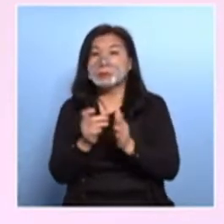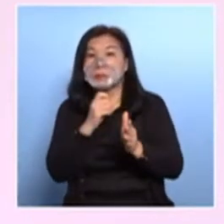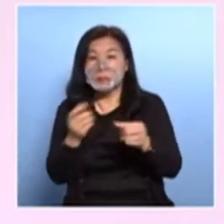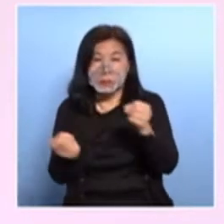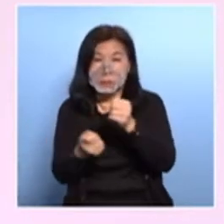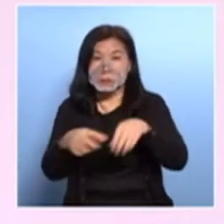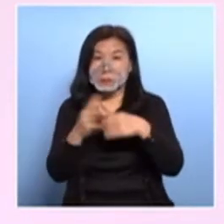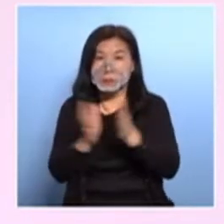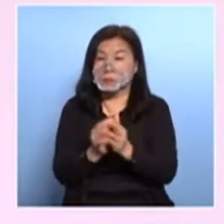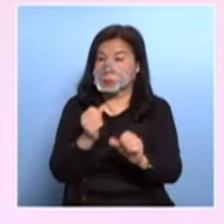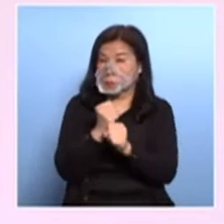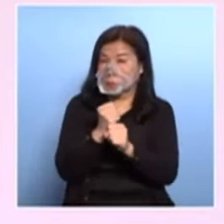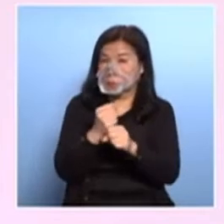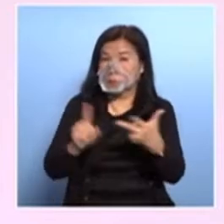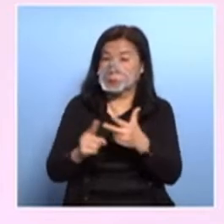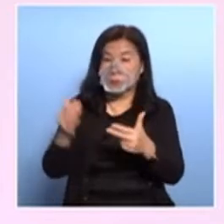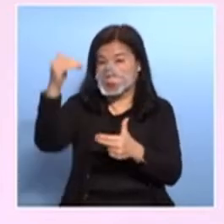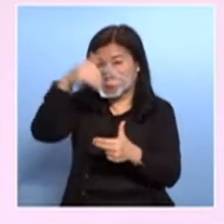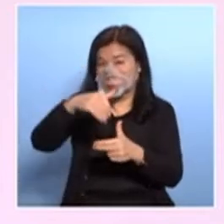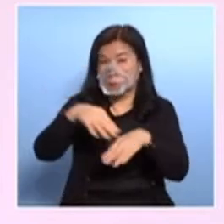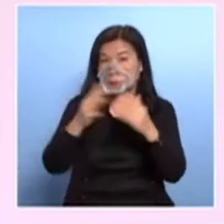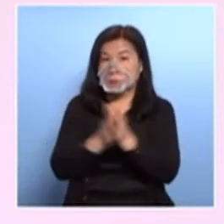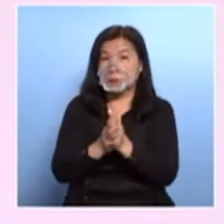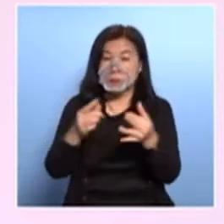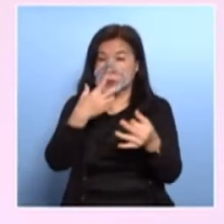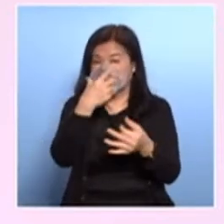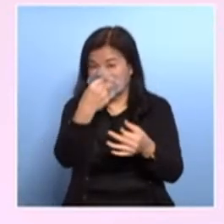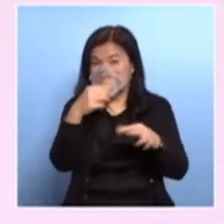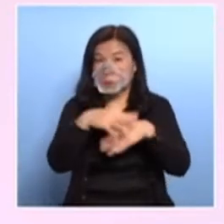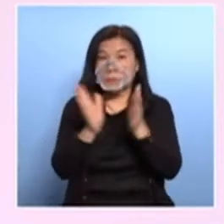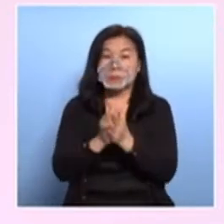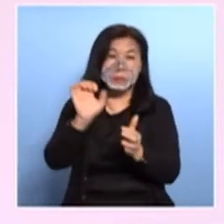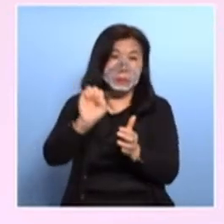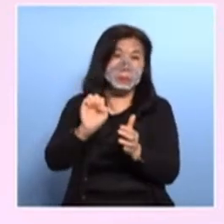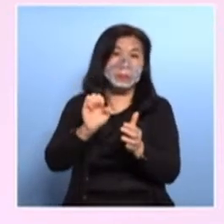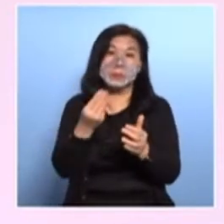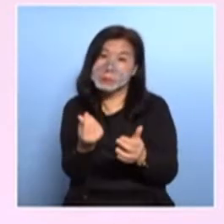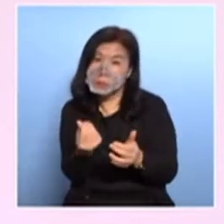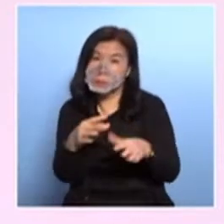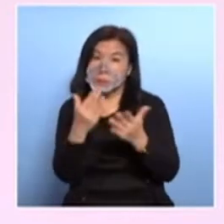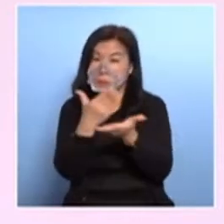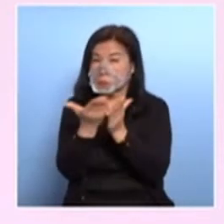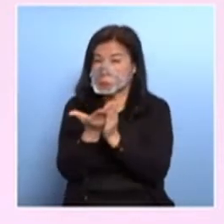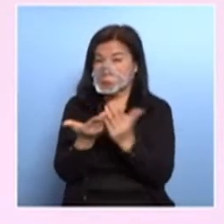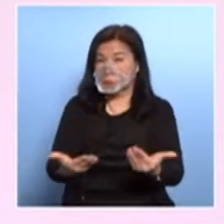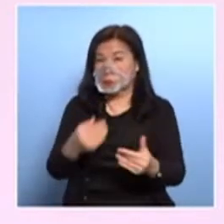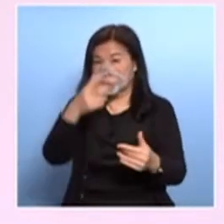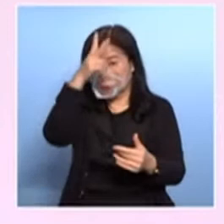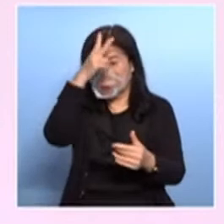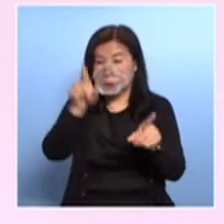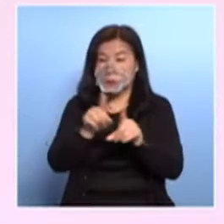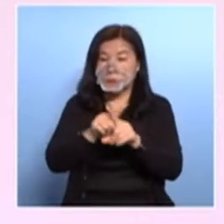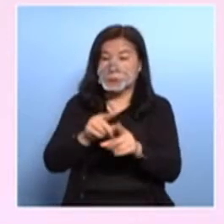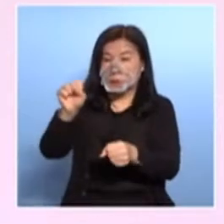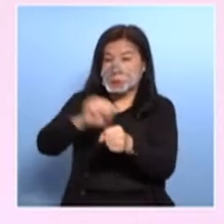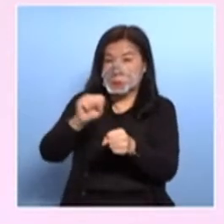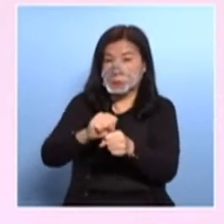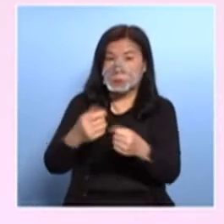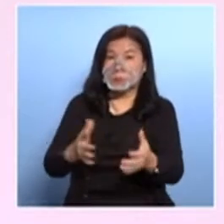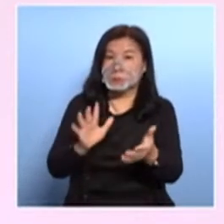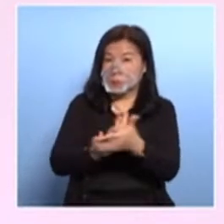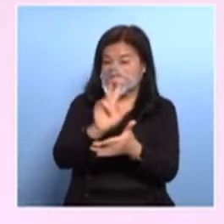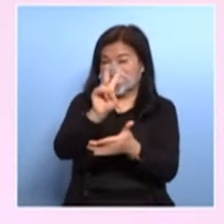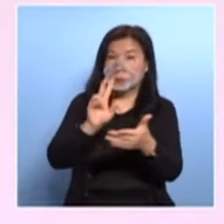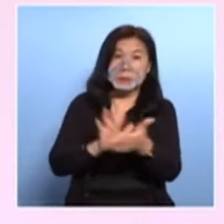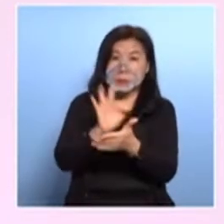Tin Technopole, Lo Wu, Ankam Toh Comprehensive Development Node, Ma Chau Lung, as well as Lau Fau Shan, Chin Pei Chui, and